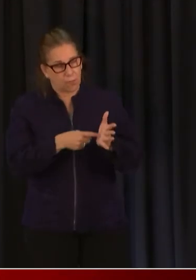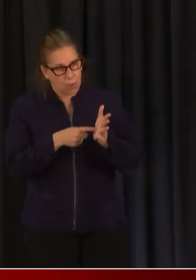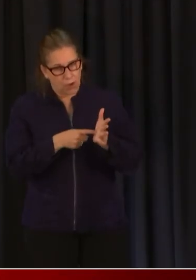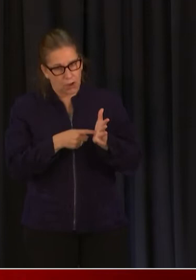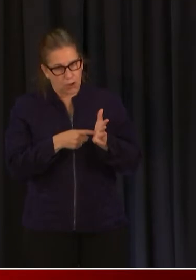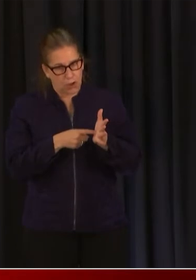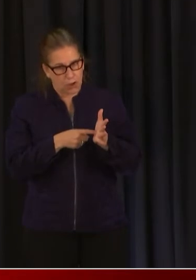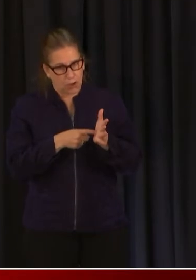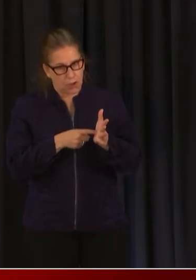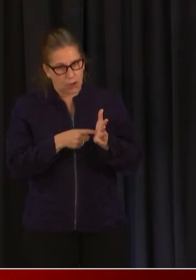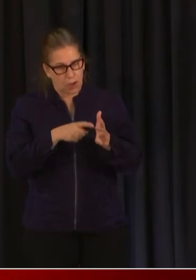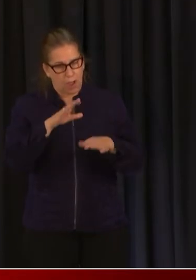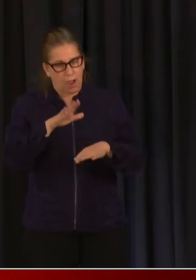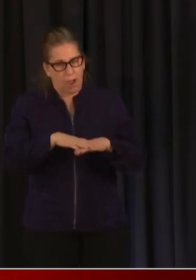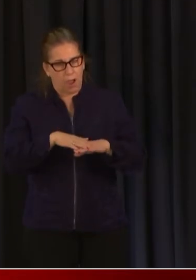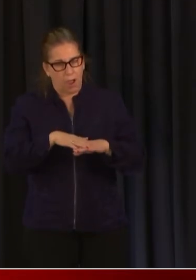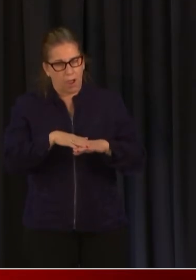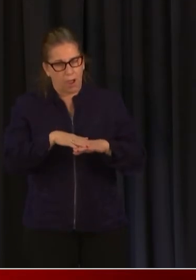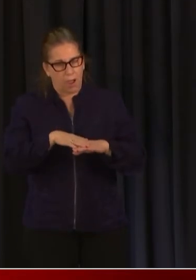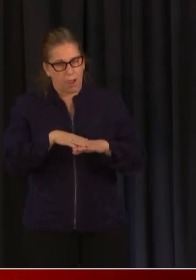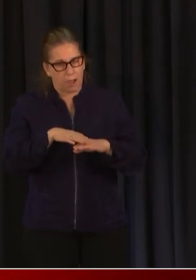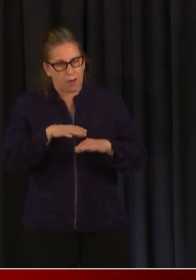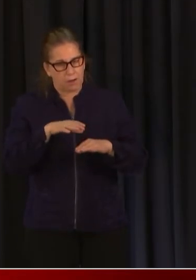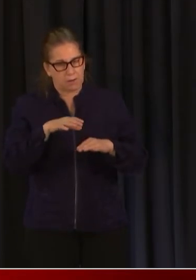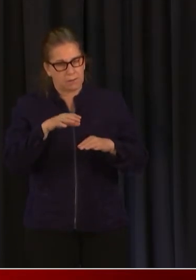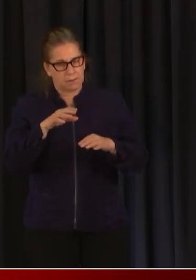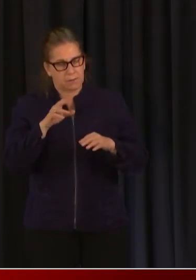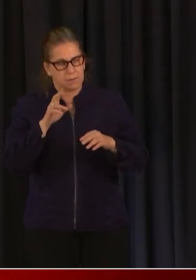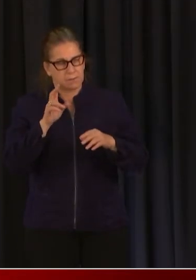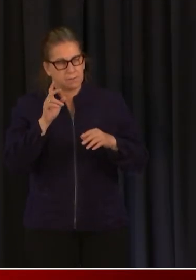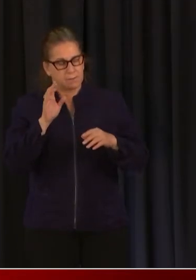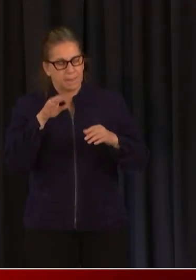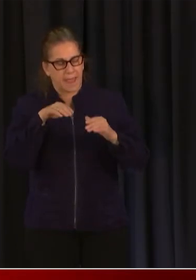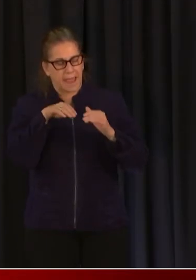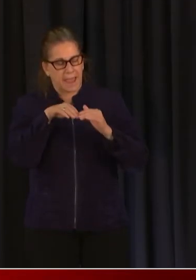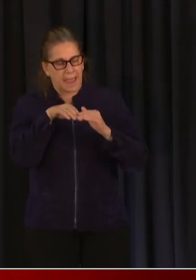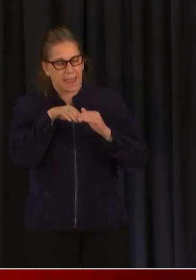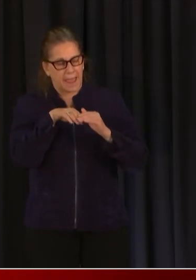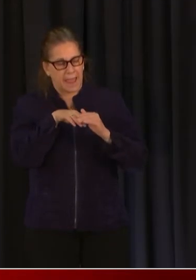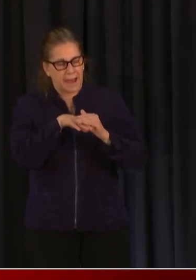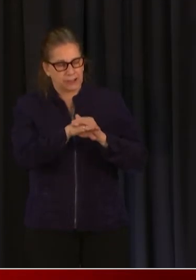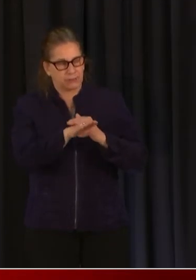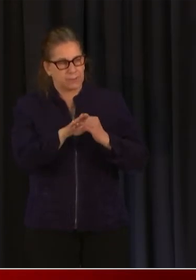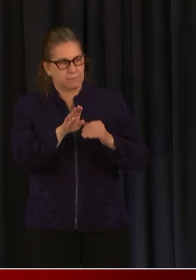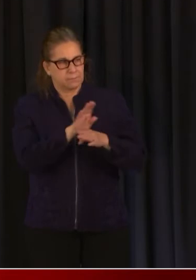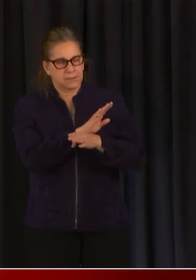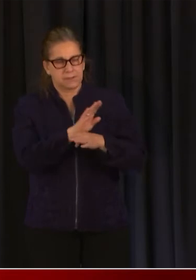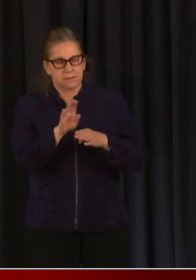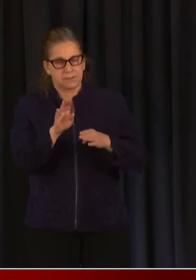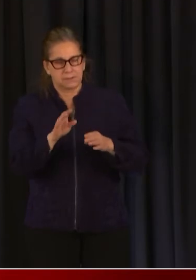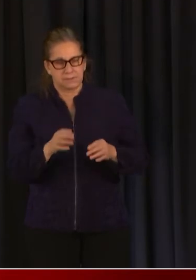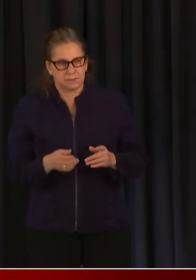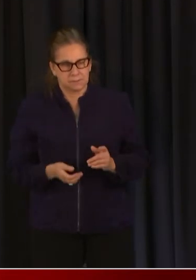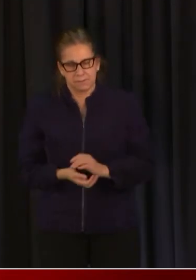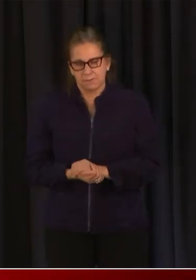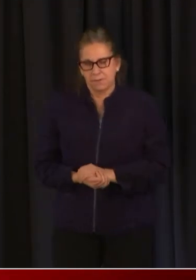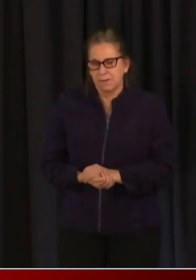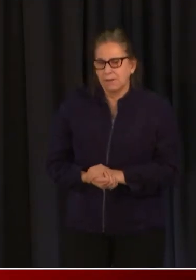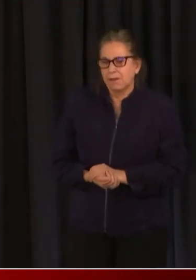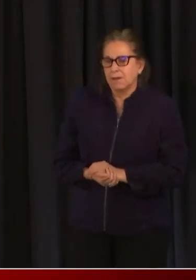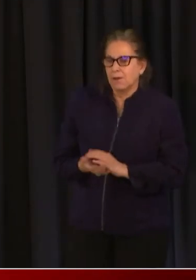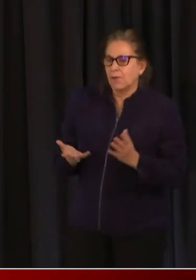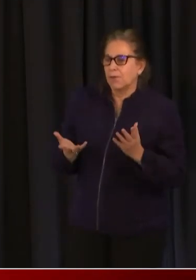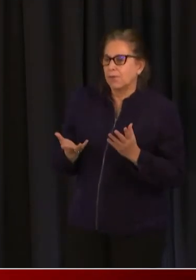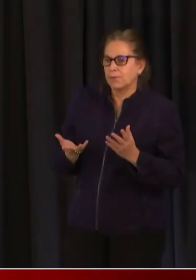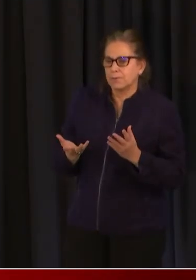vaccination upon entry for businesses? I know you do. I do not. And when will you have what's stopping you